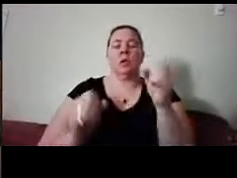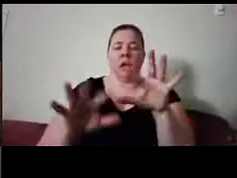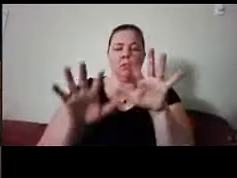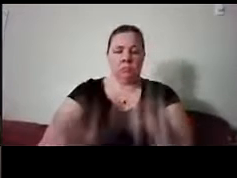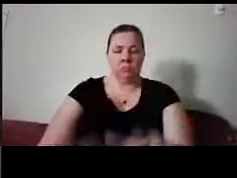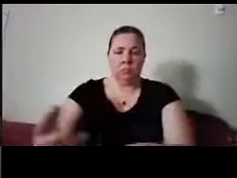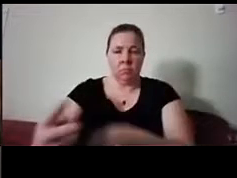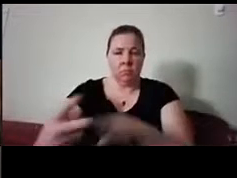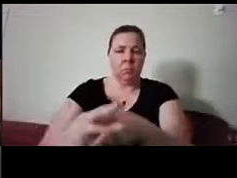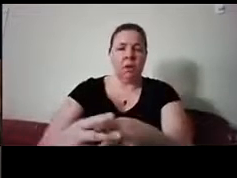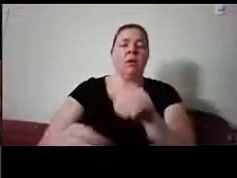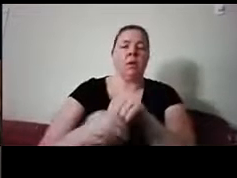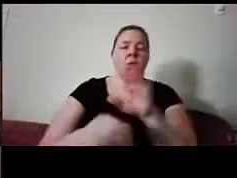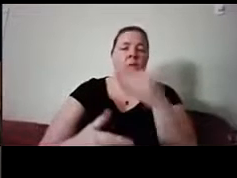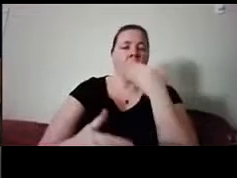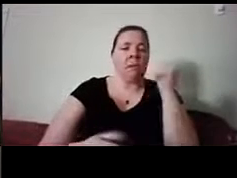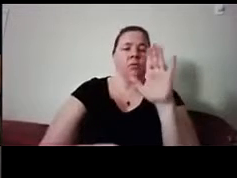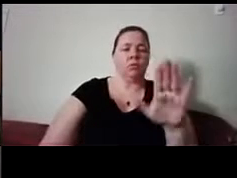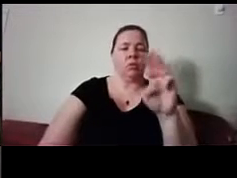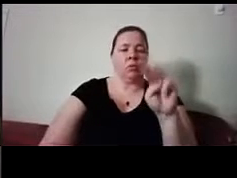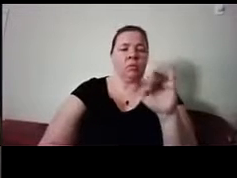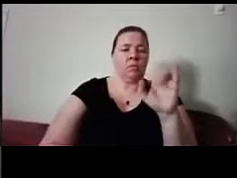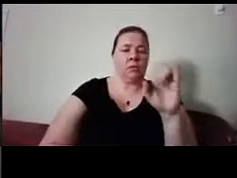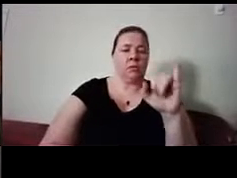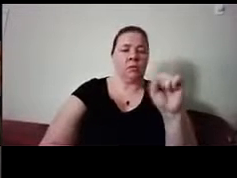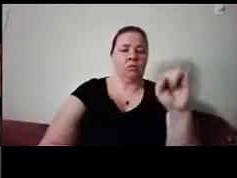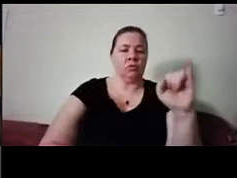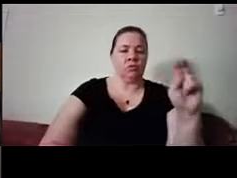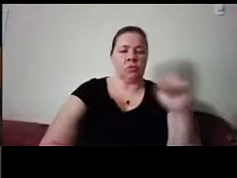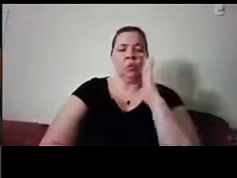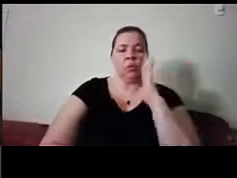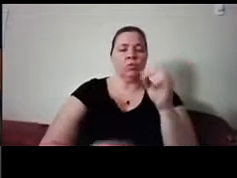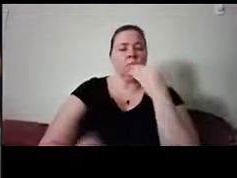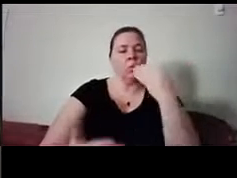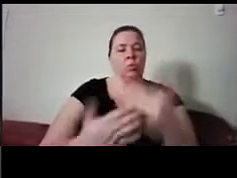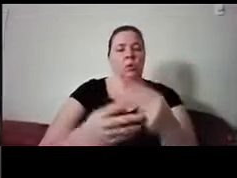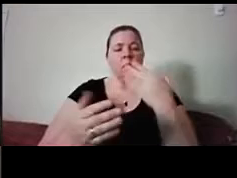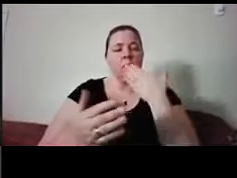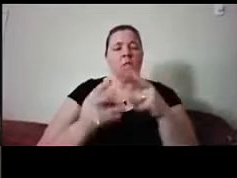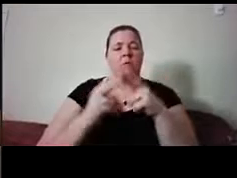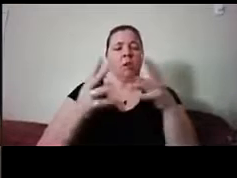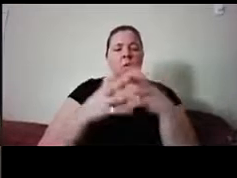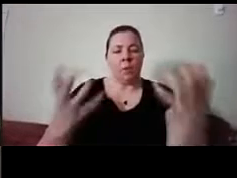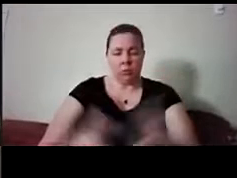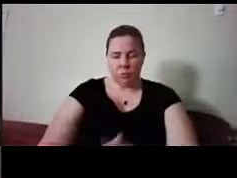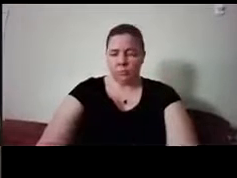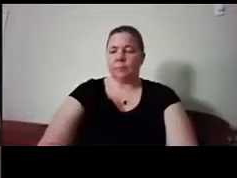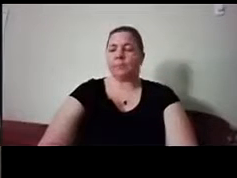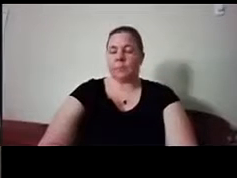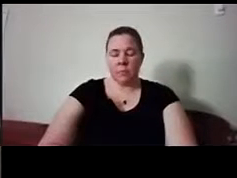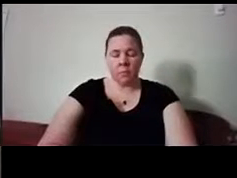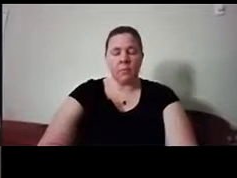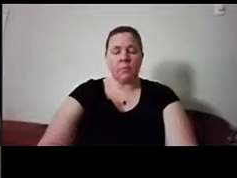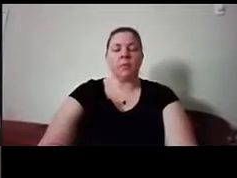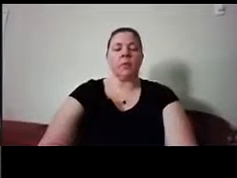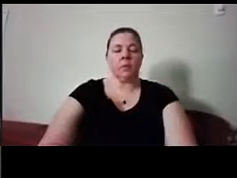And I wish you all the best with your mission, because I think you're going to do very well. Thank you very much, guys. Thank you, Marina. Thank you very